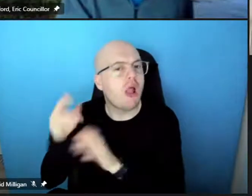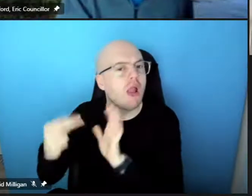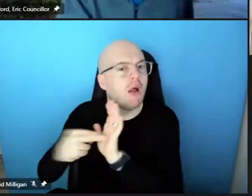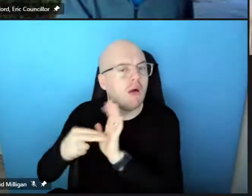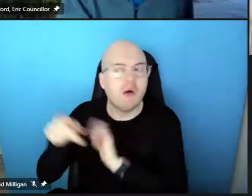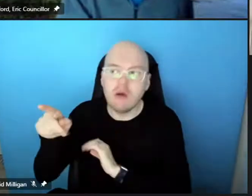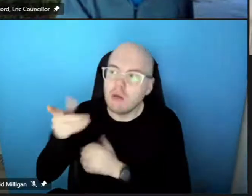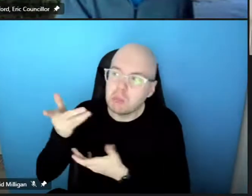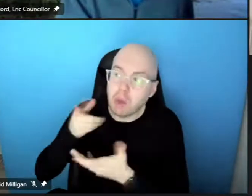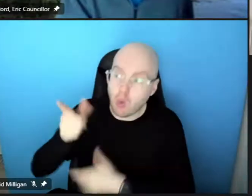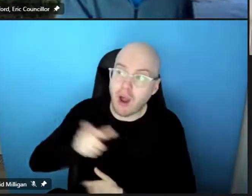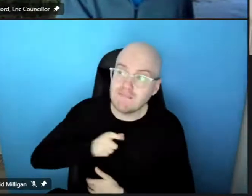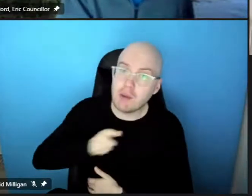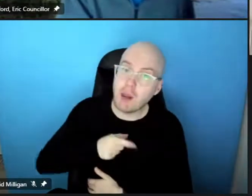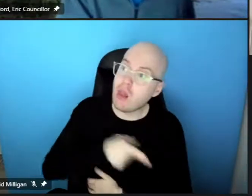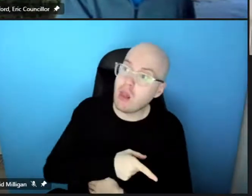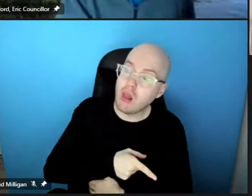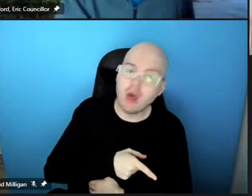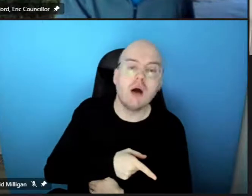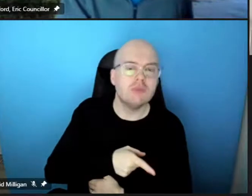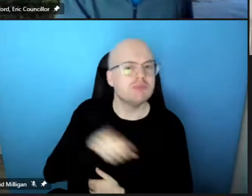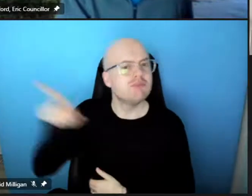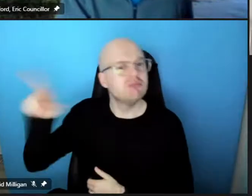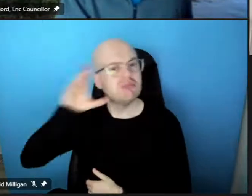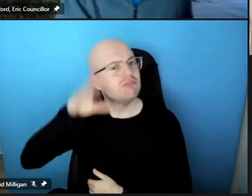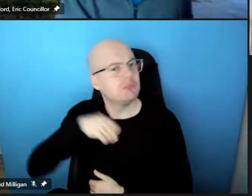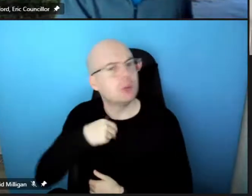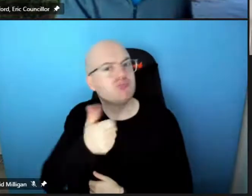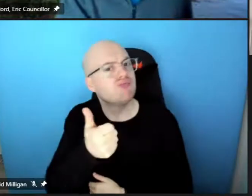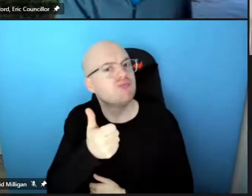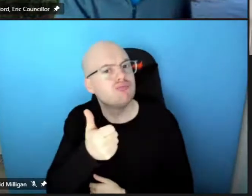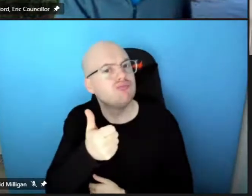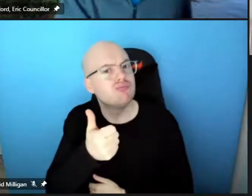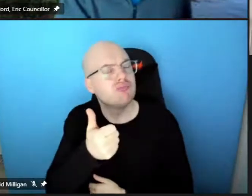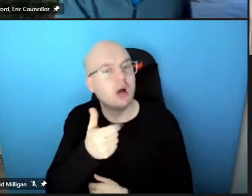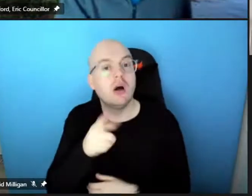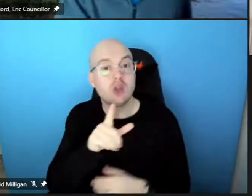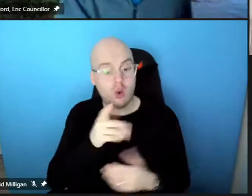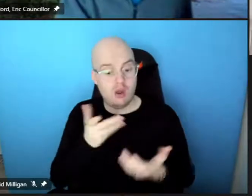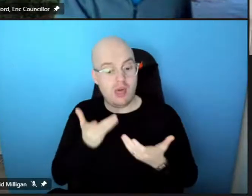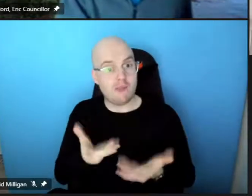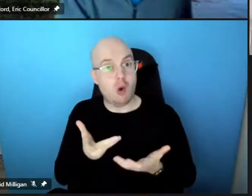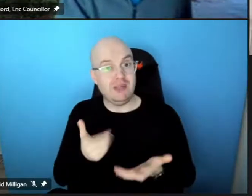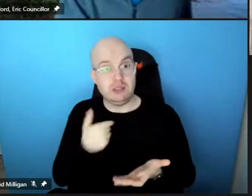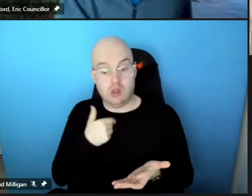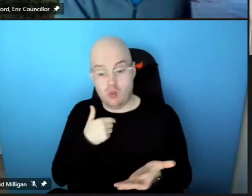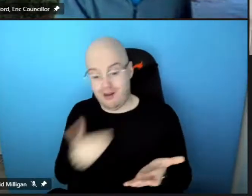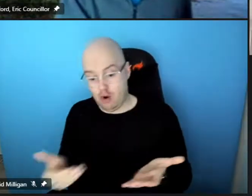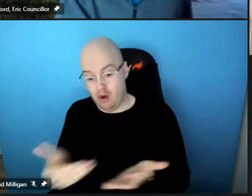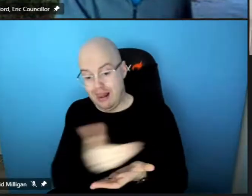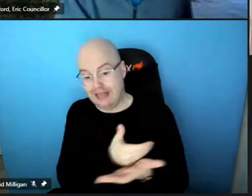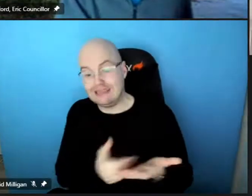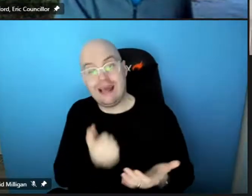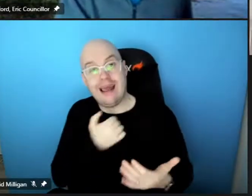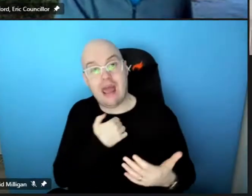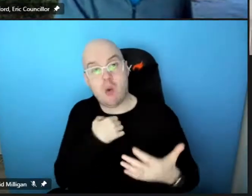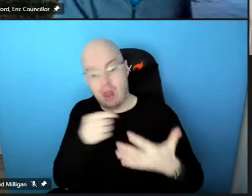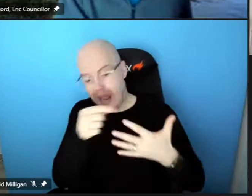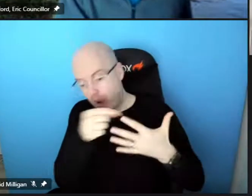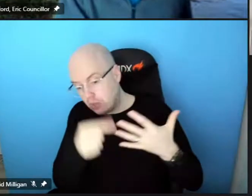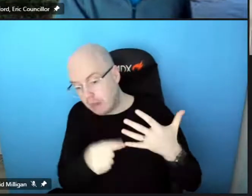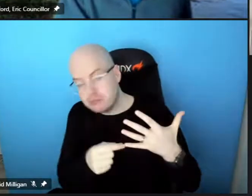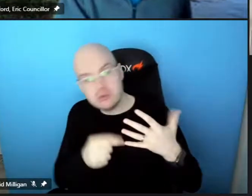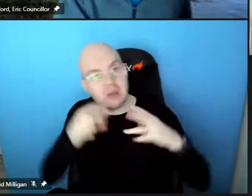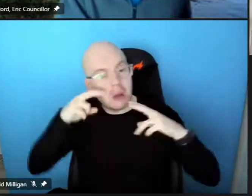they indicated that they were. We're in the process of collating outcomes in terms of the closed investigation,